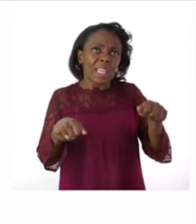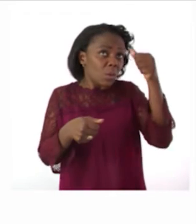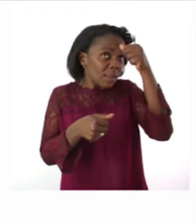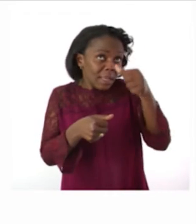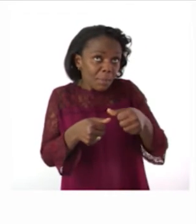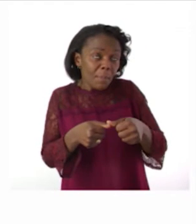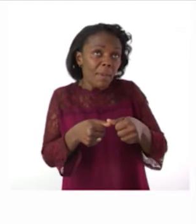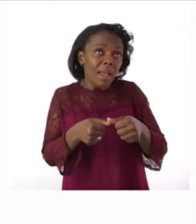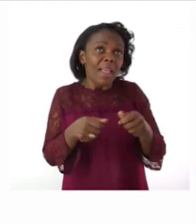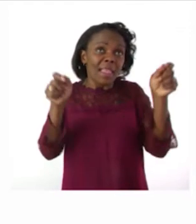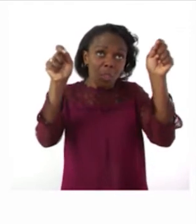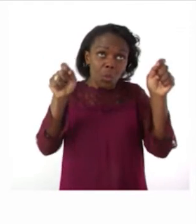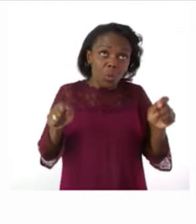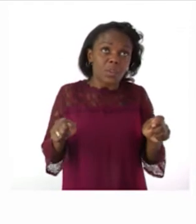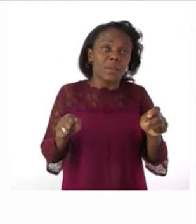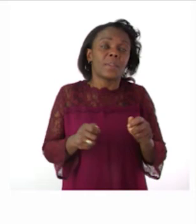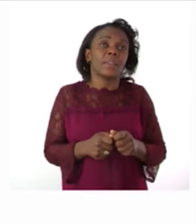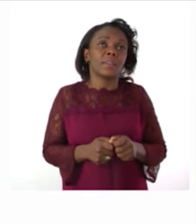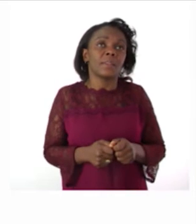of the shapes that we have learned.